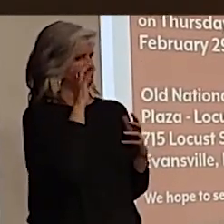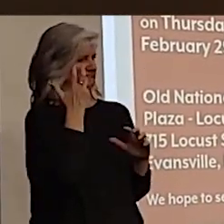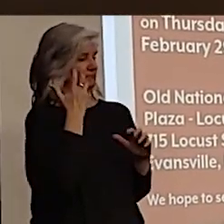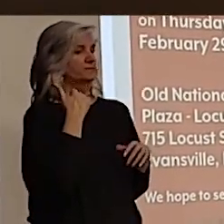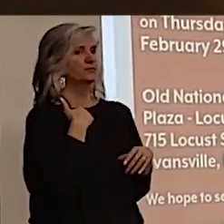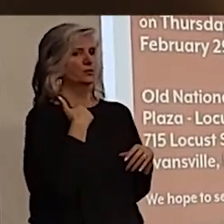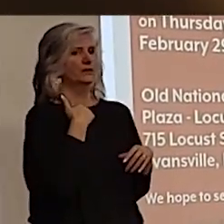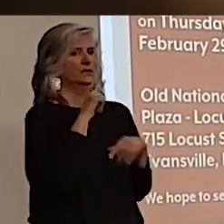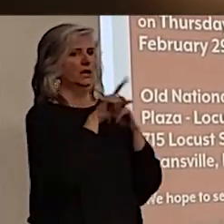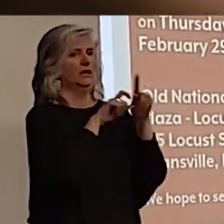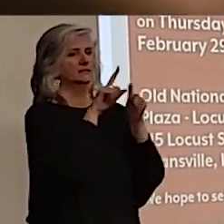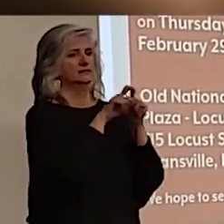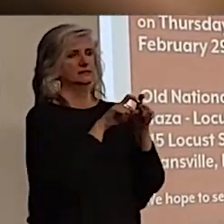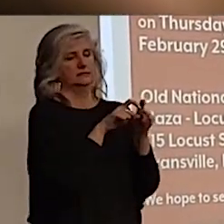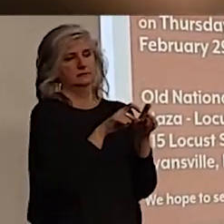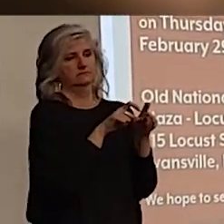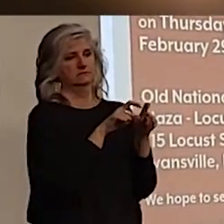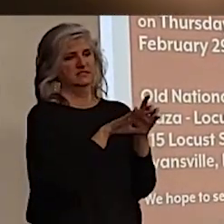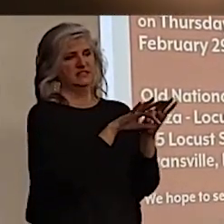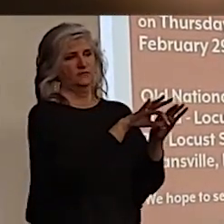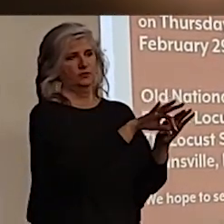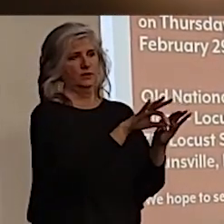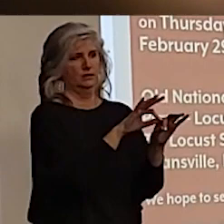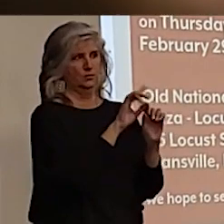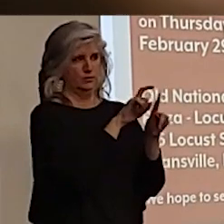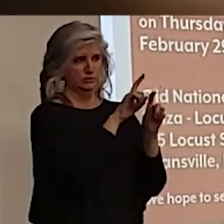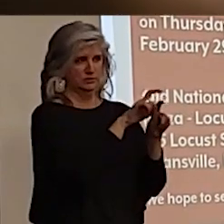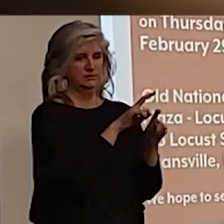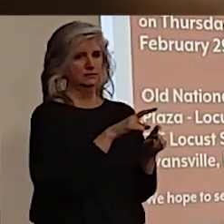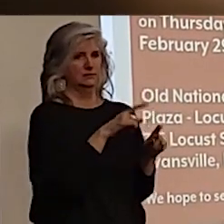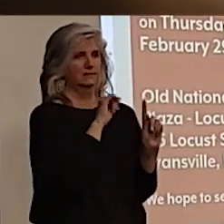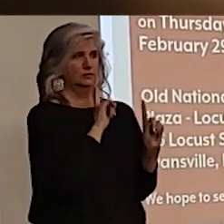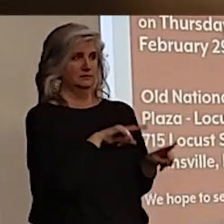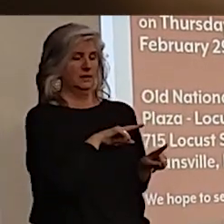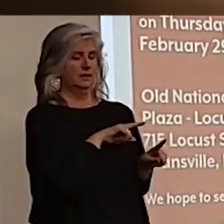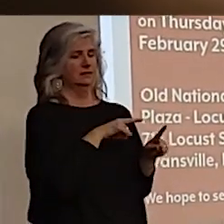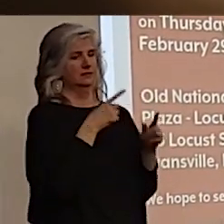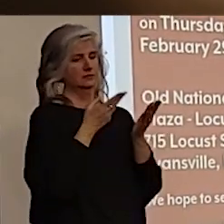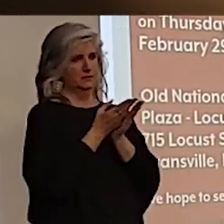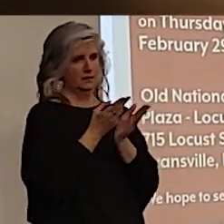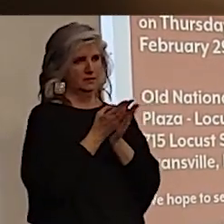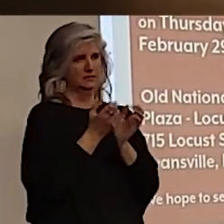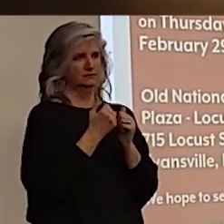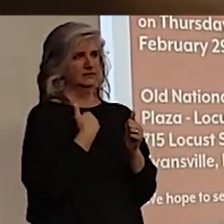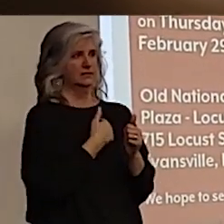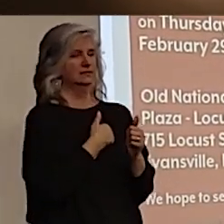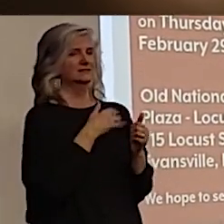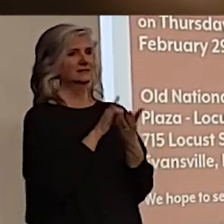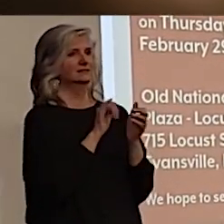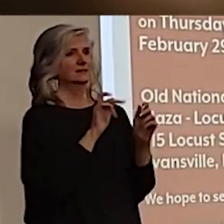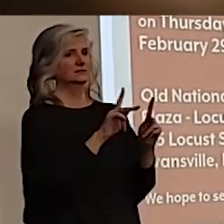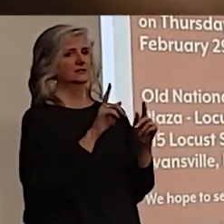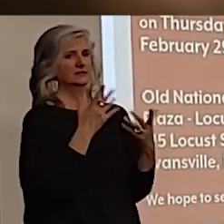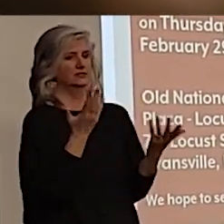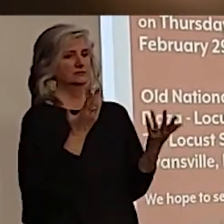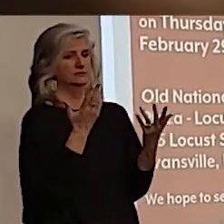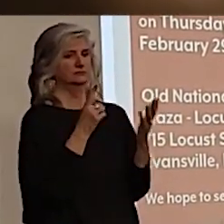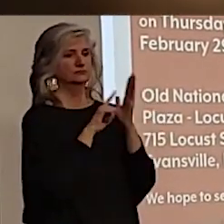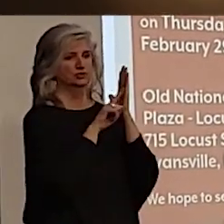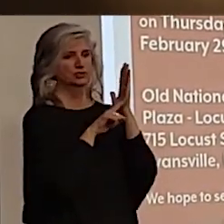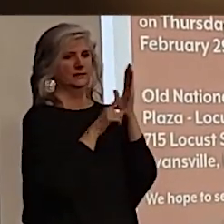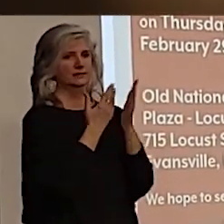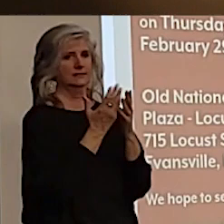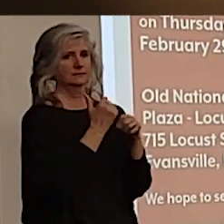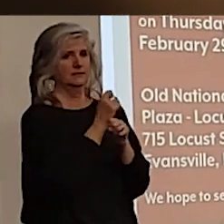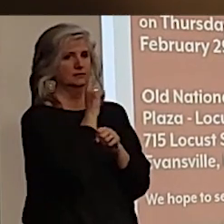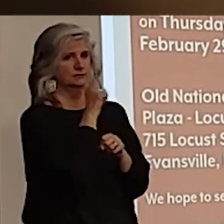ask formal discovery questions that the utility has to respond to, has to be truthful to. So this is an opportunity to check those things and